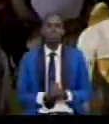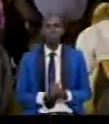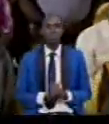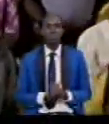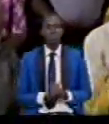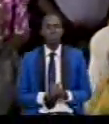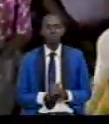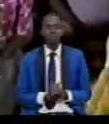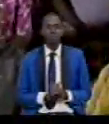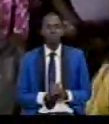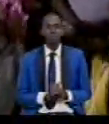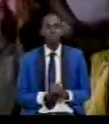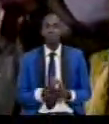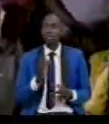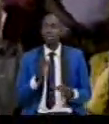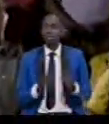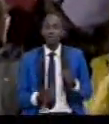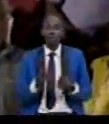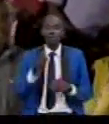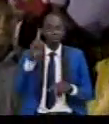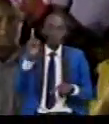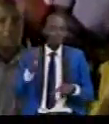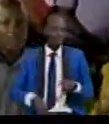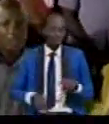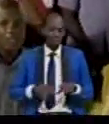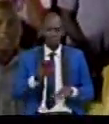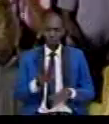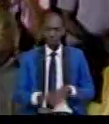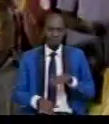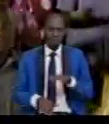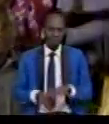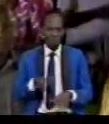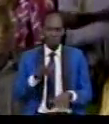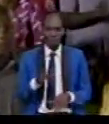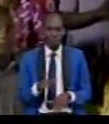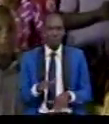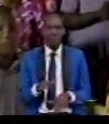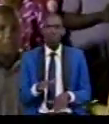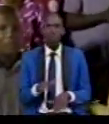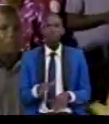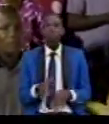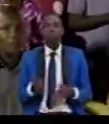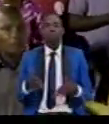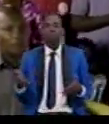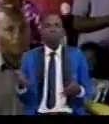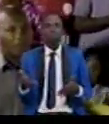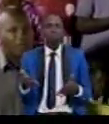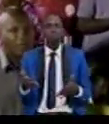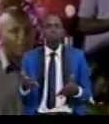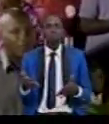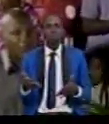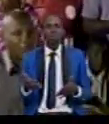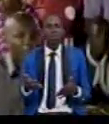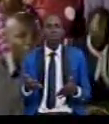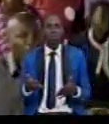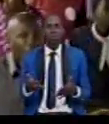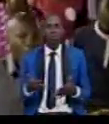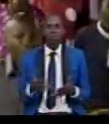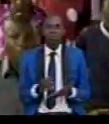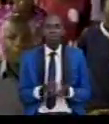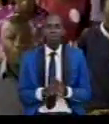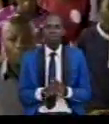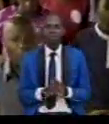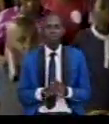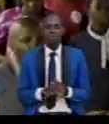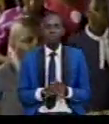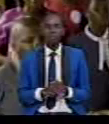If you cannot walk, you saw all that has been happening in every country, get